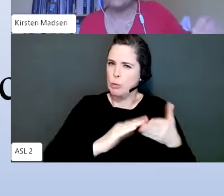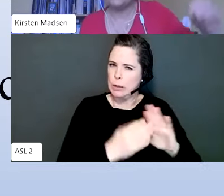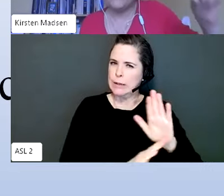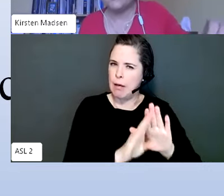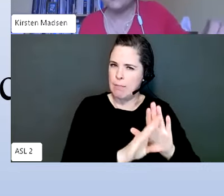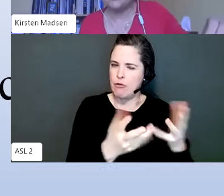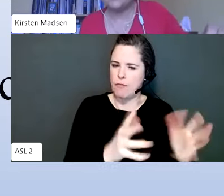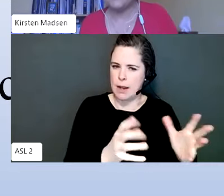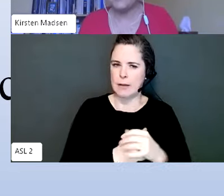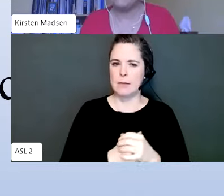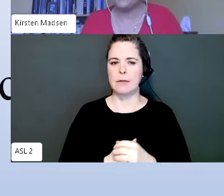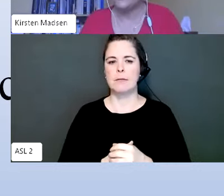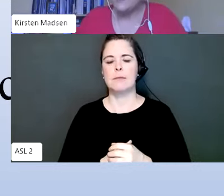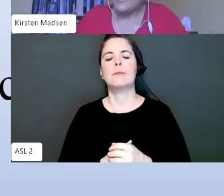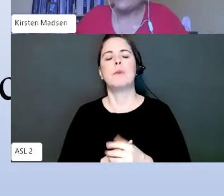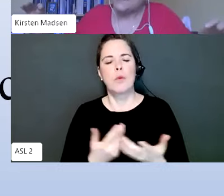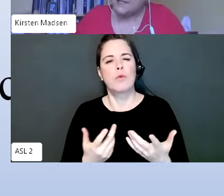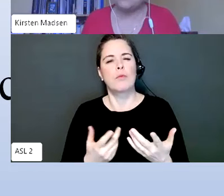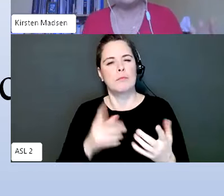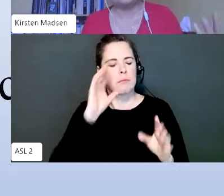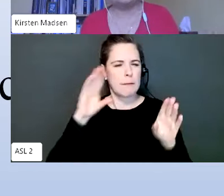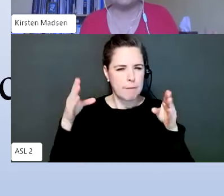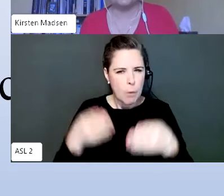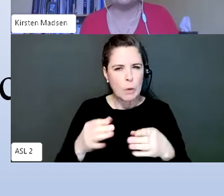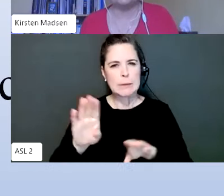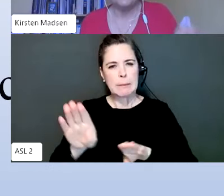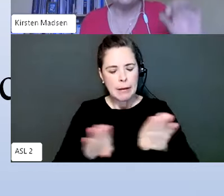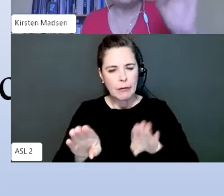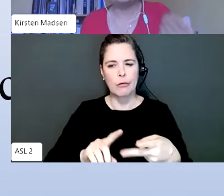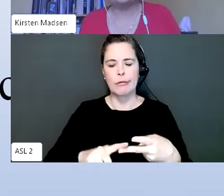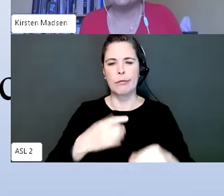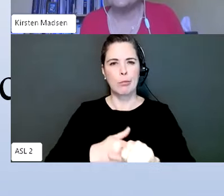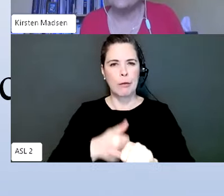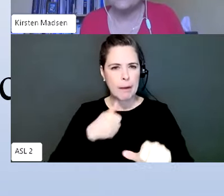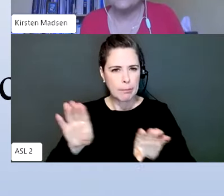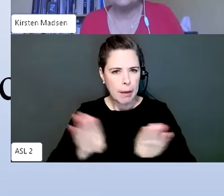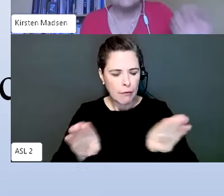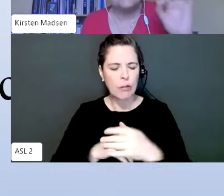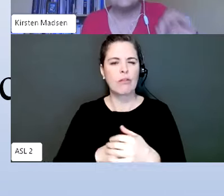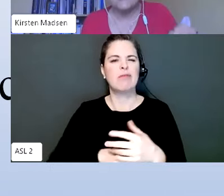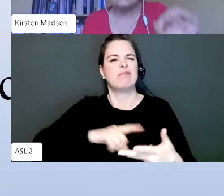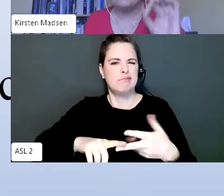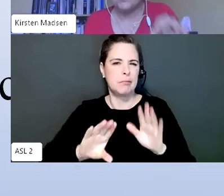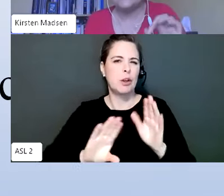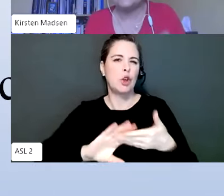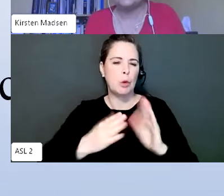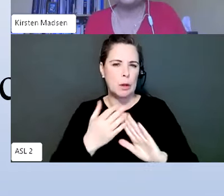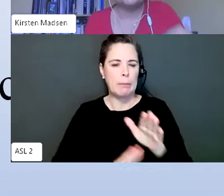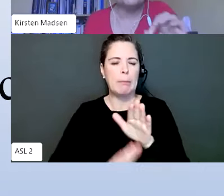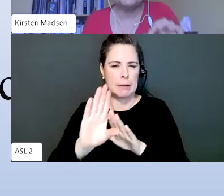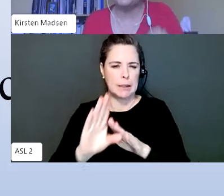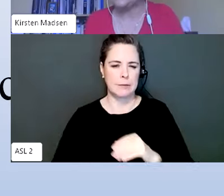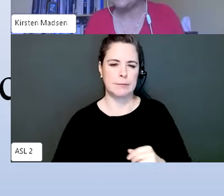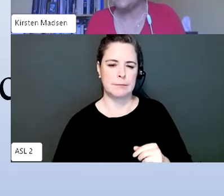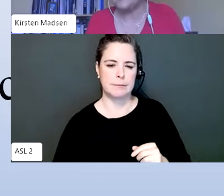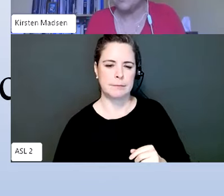behavior, preventing bullying behavior, and community building. The other intended audience is staff volunteers from